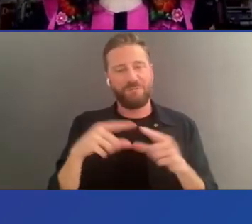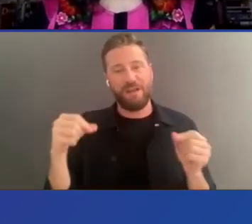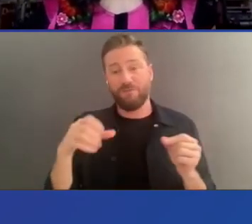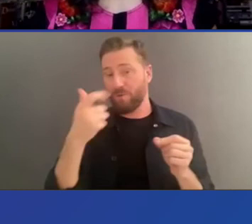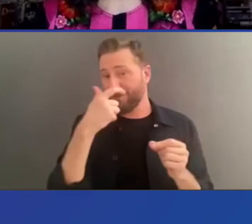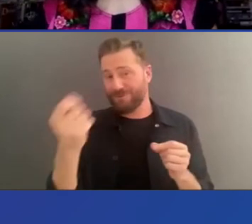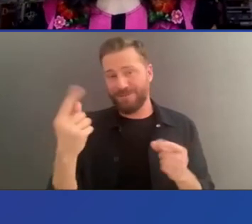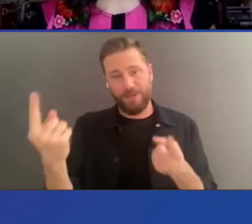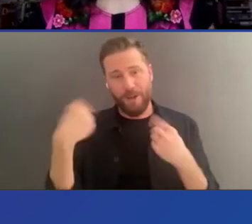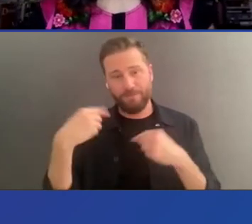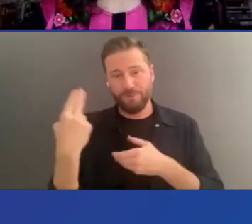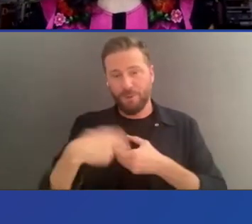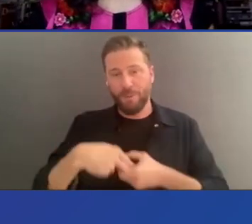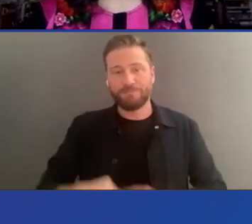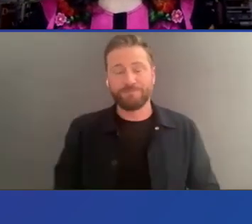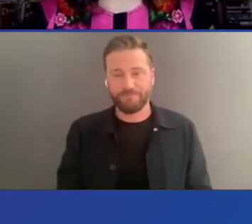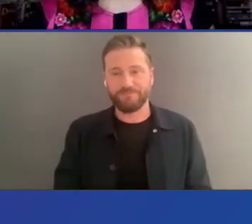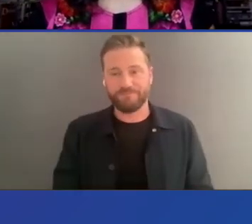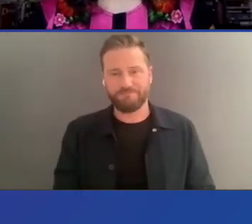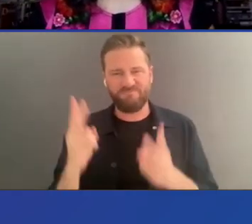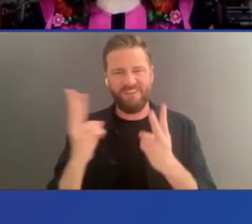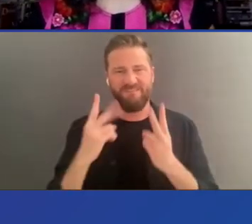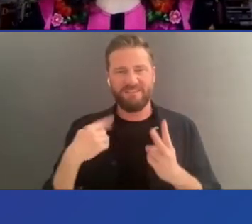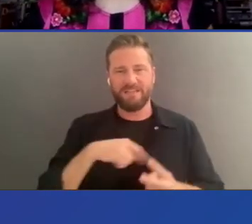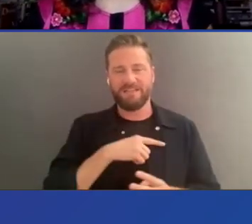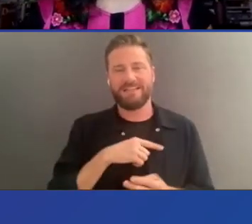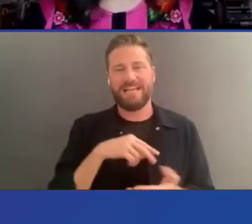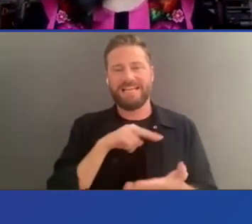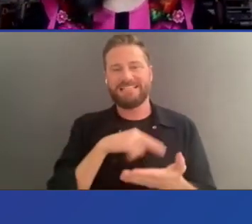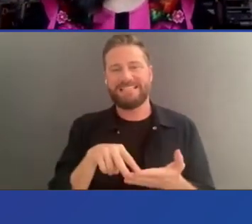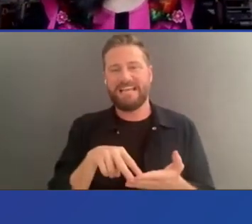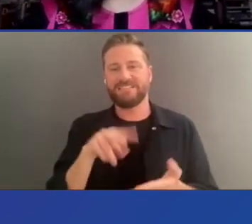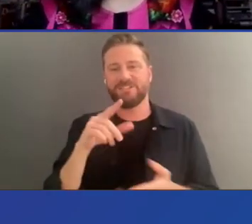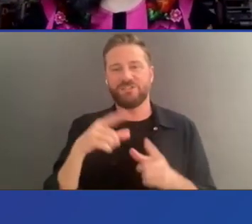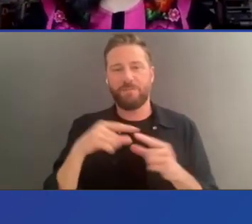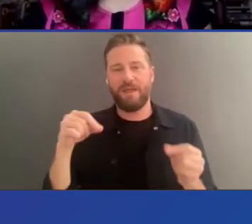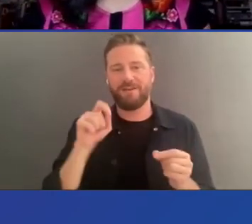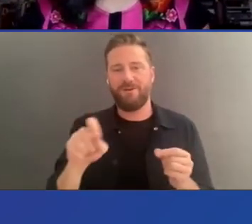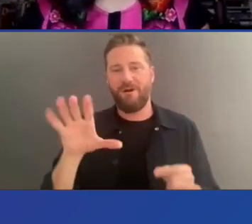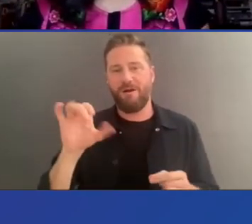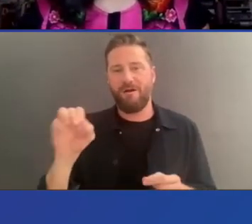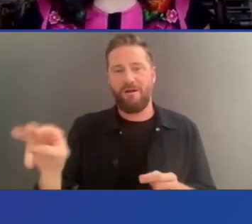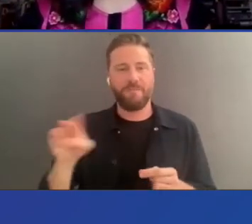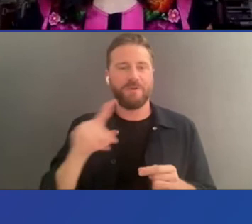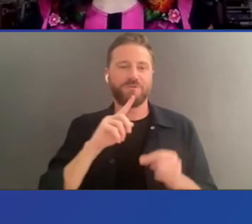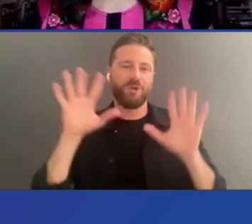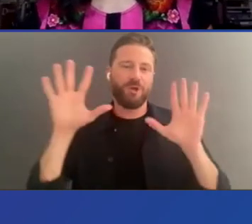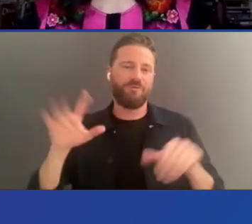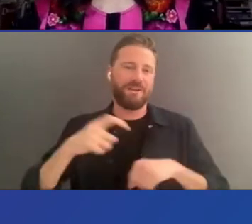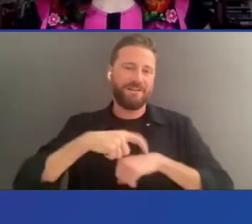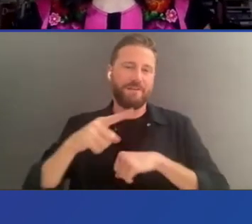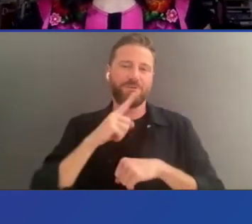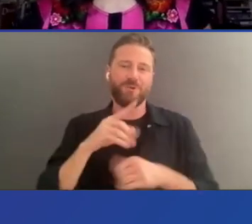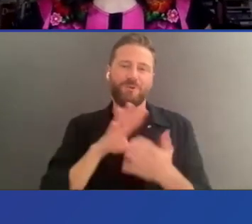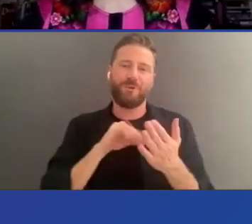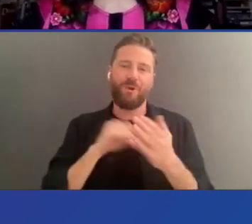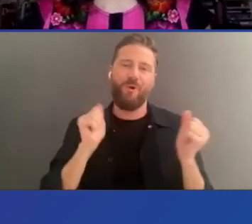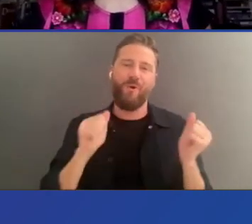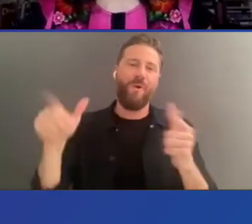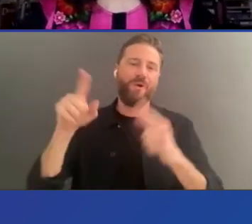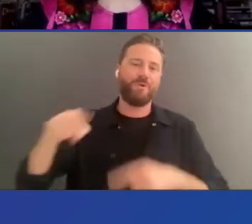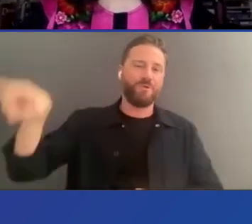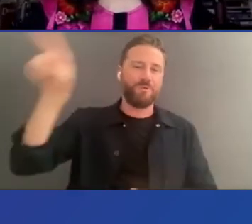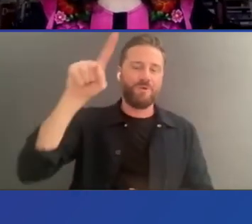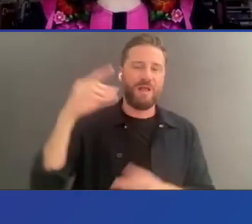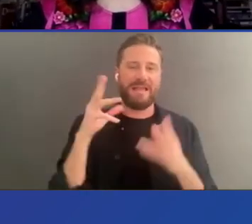interested, come and visit dancejapan.com. It's been great time to learn everybody's history